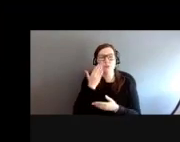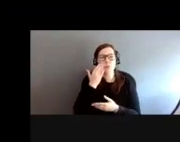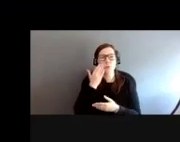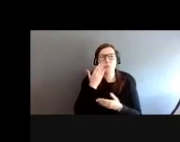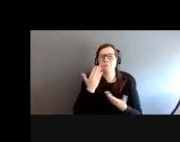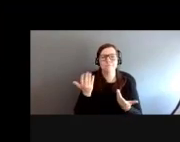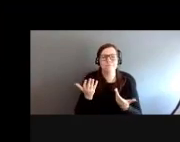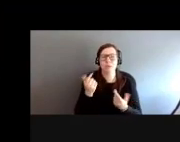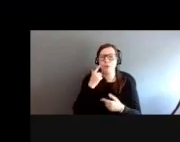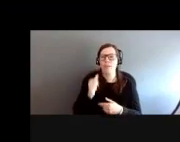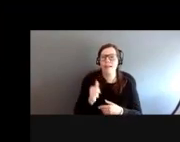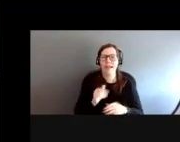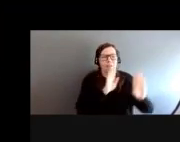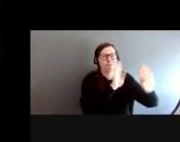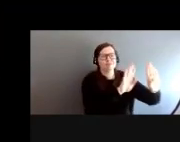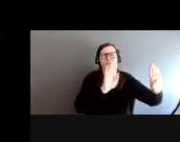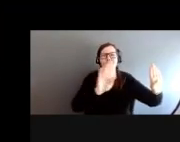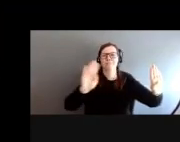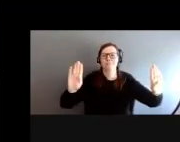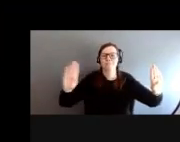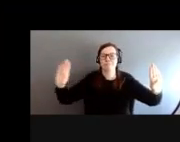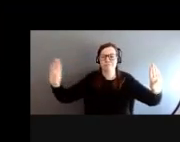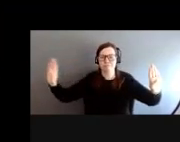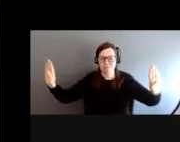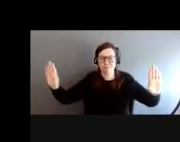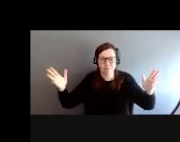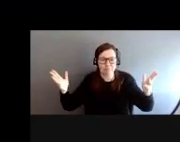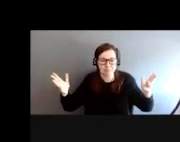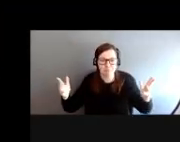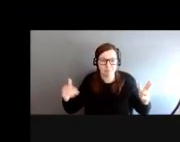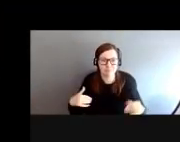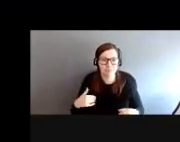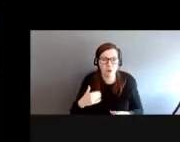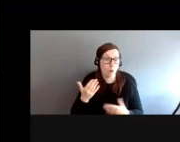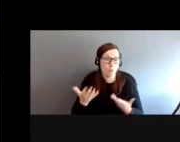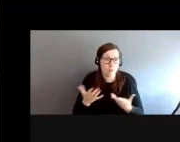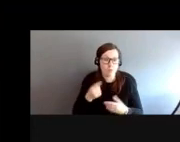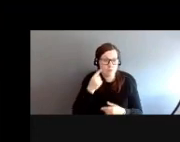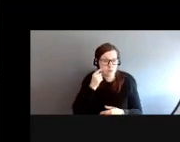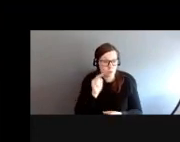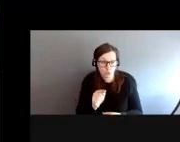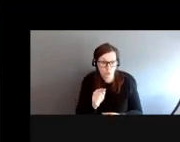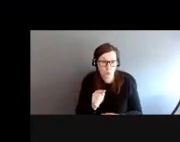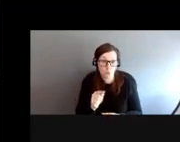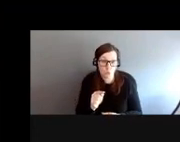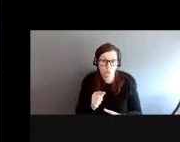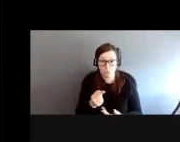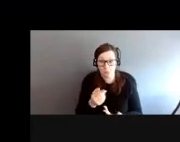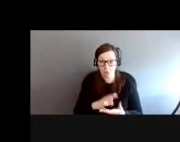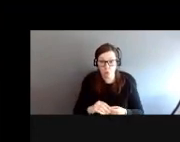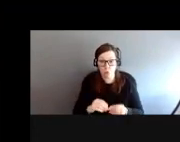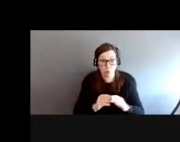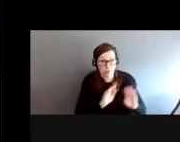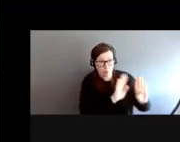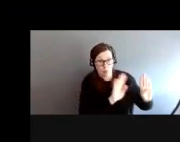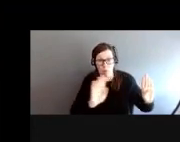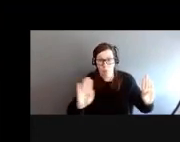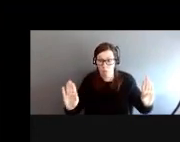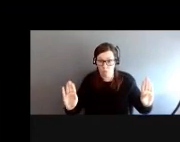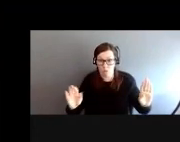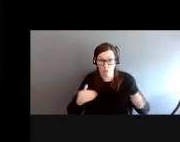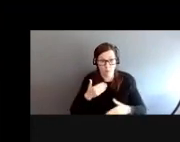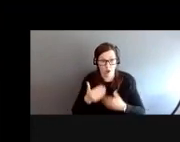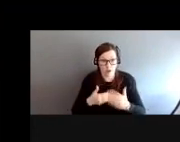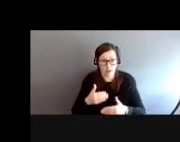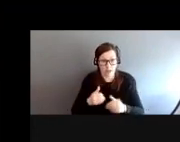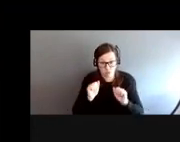you have? So a lot of great tips. And if you want, this may be the part where you can work and collaborate with others, learning and trying some of